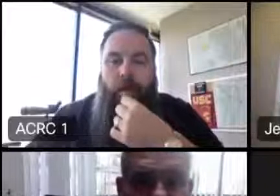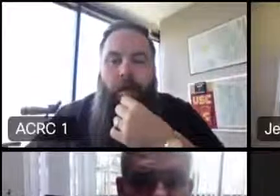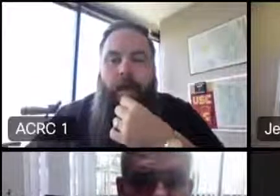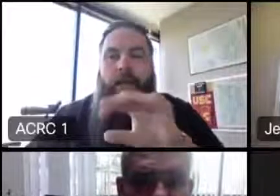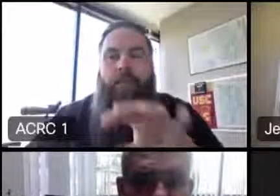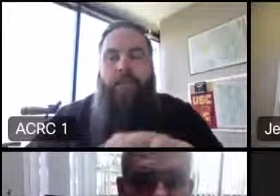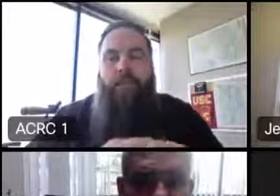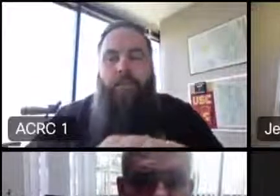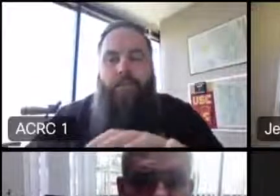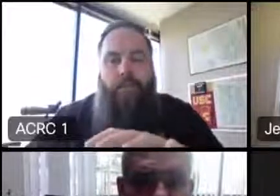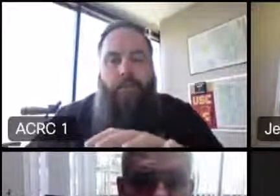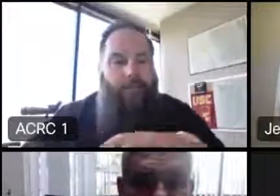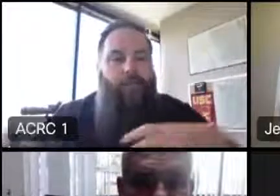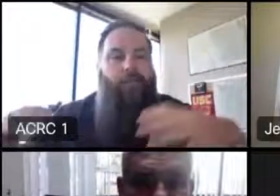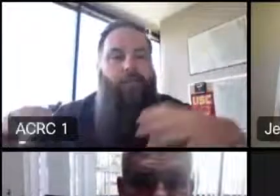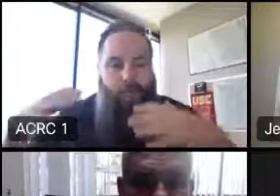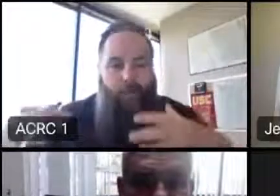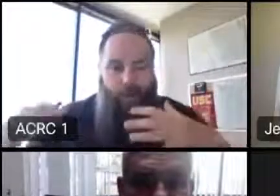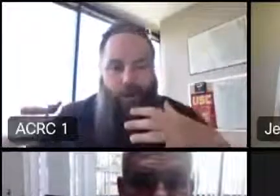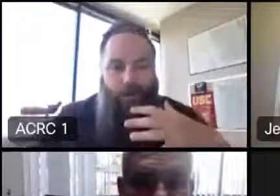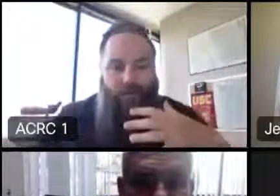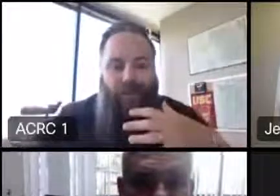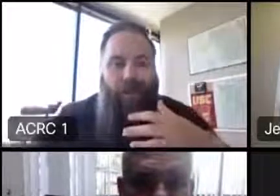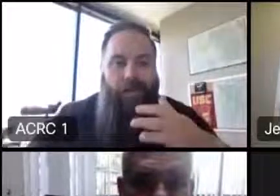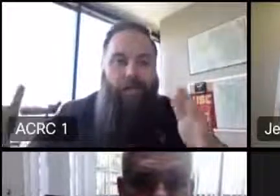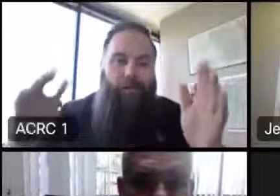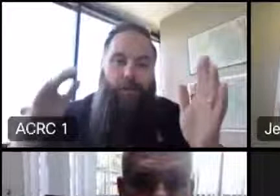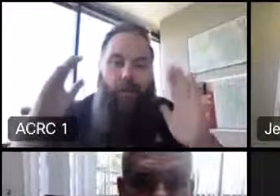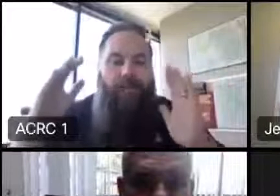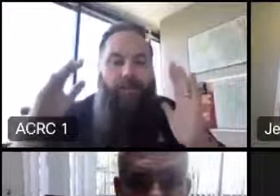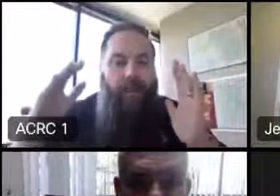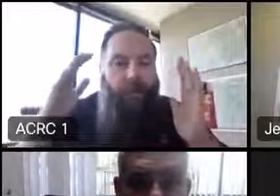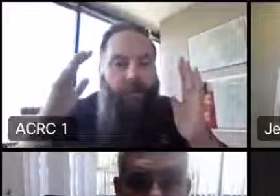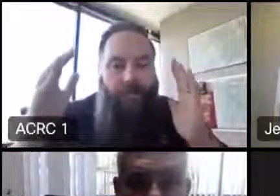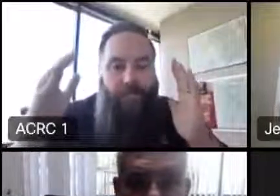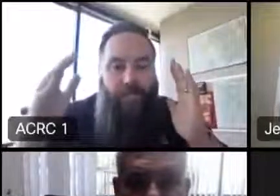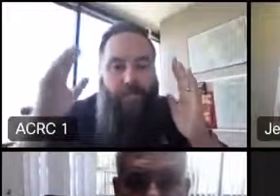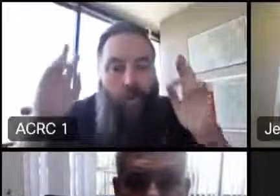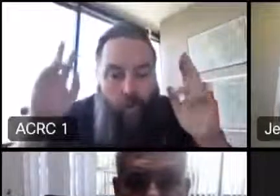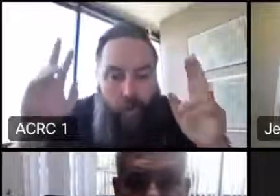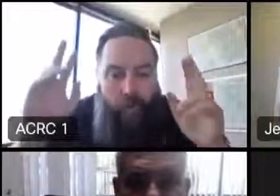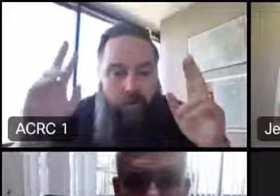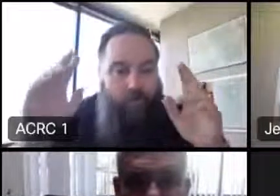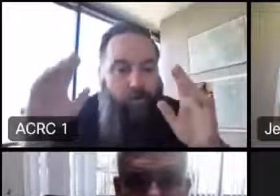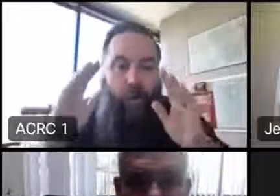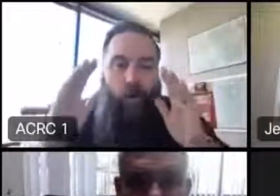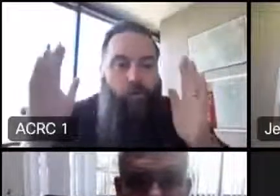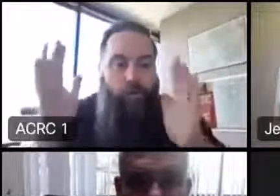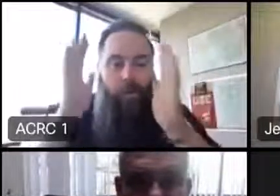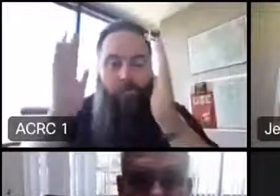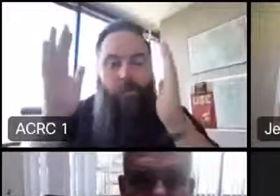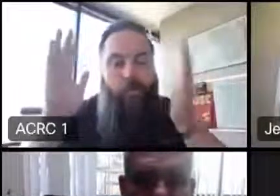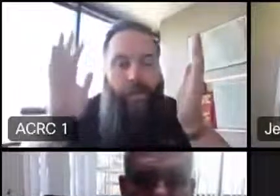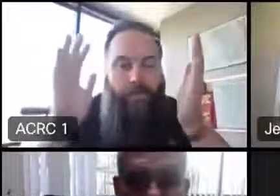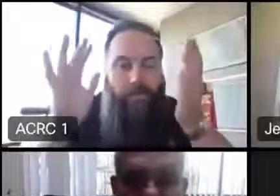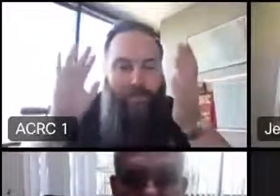John. And to clarify the confusion related to all of this, right? For the longest time, our transportation coordinators were the